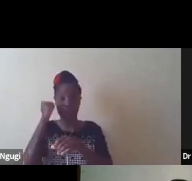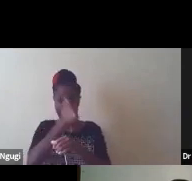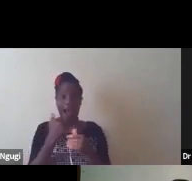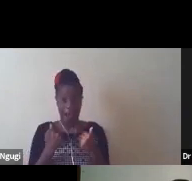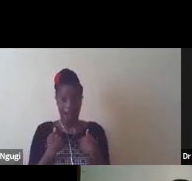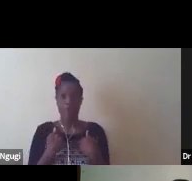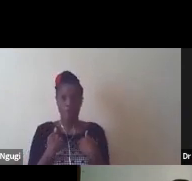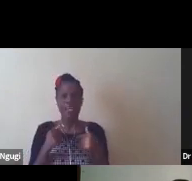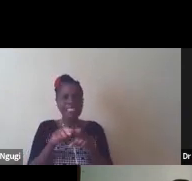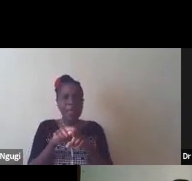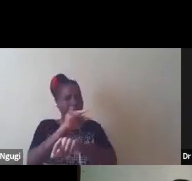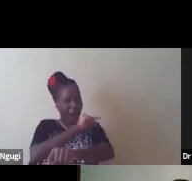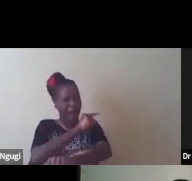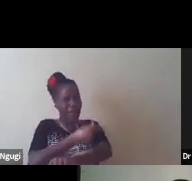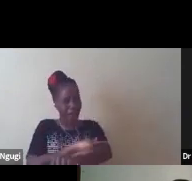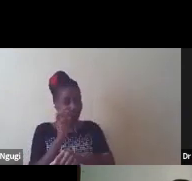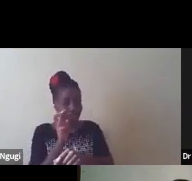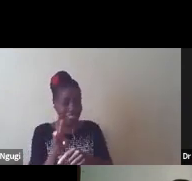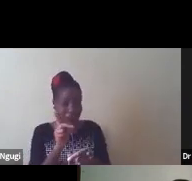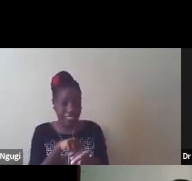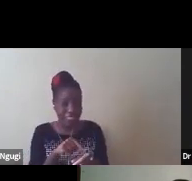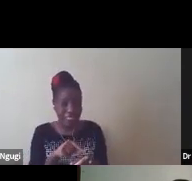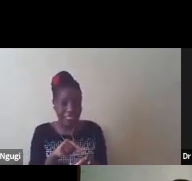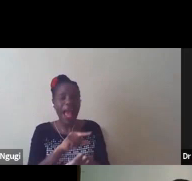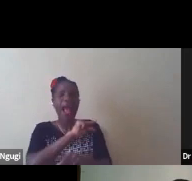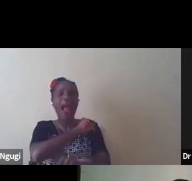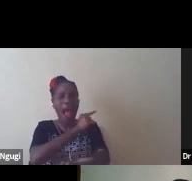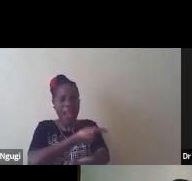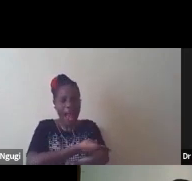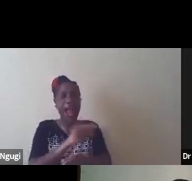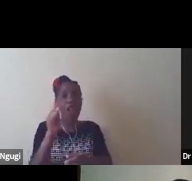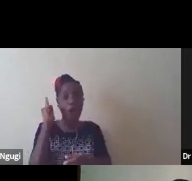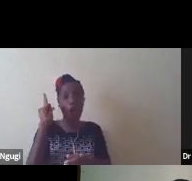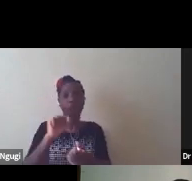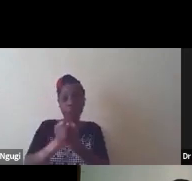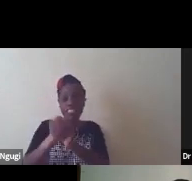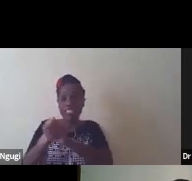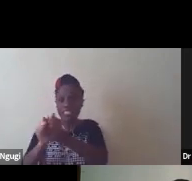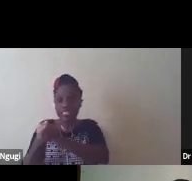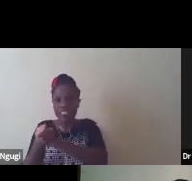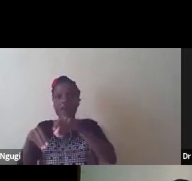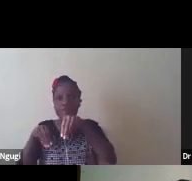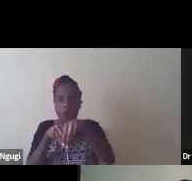something around reviewing their law, trying to align it to the CRPD.